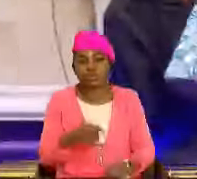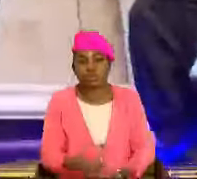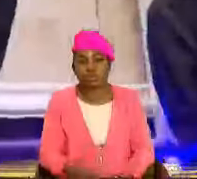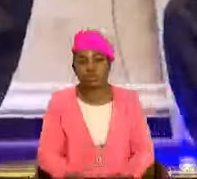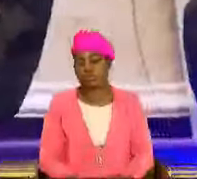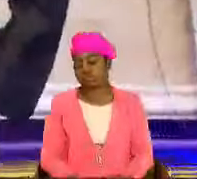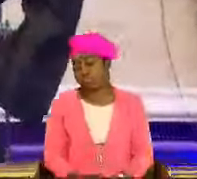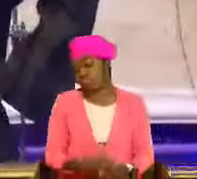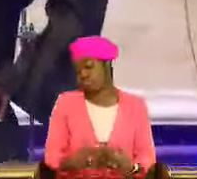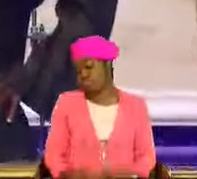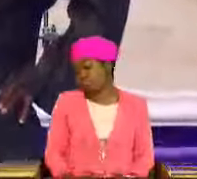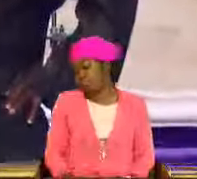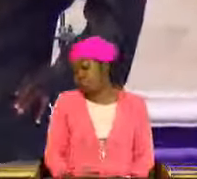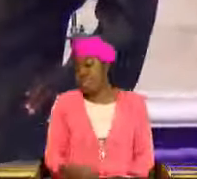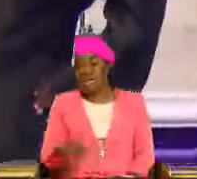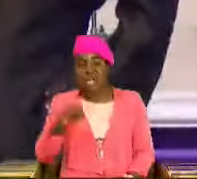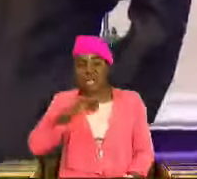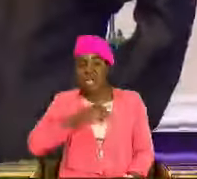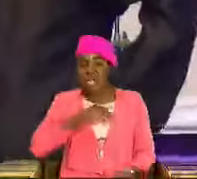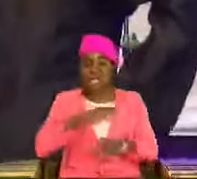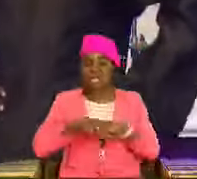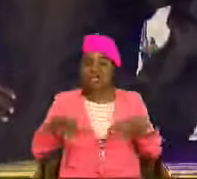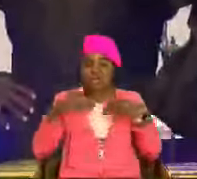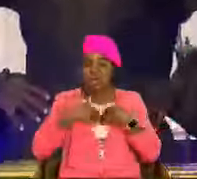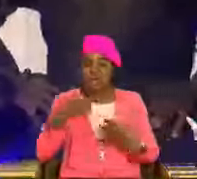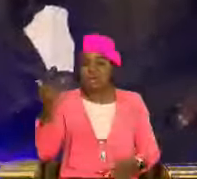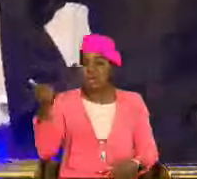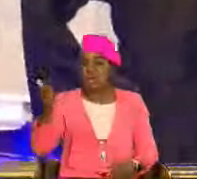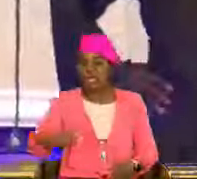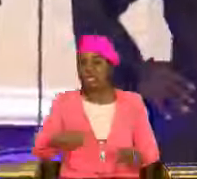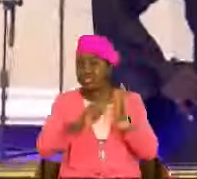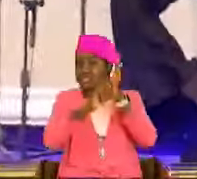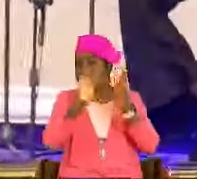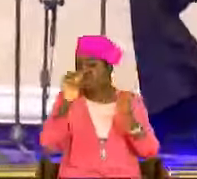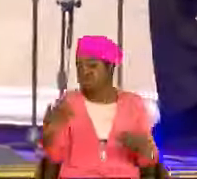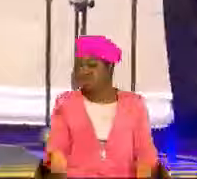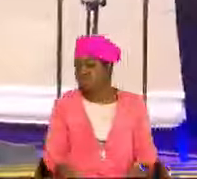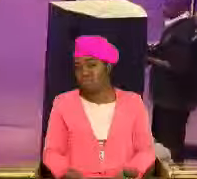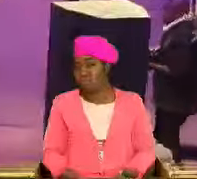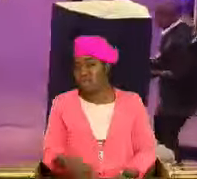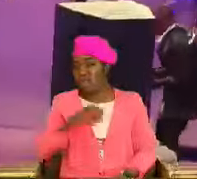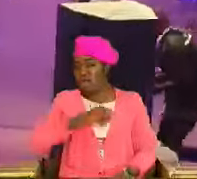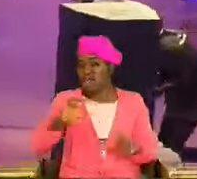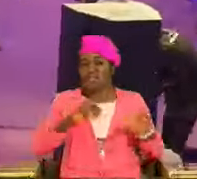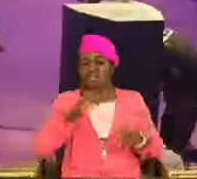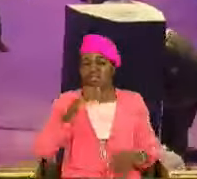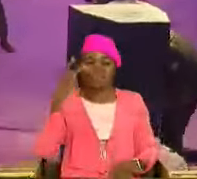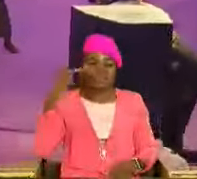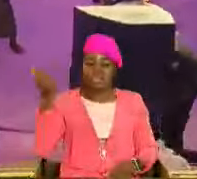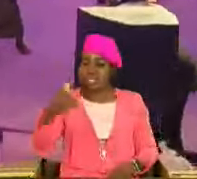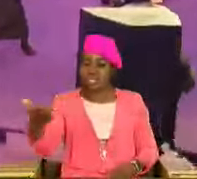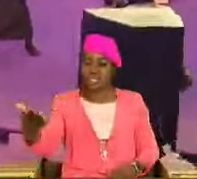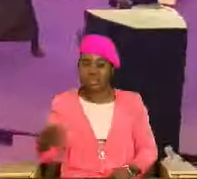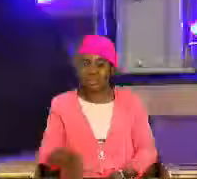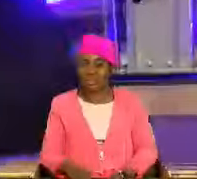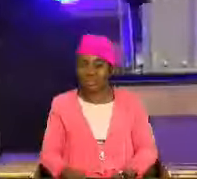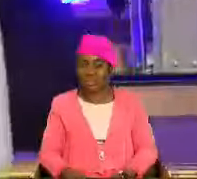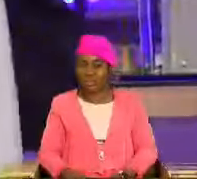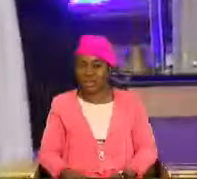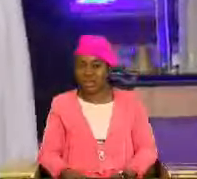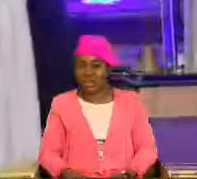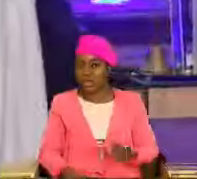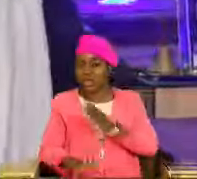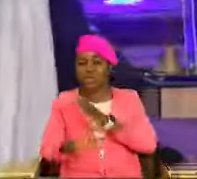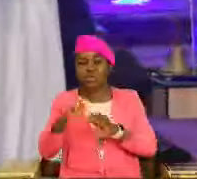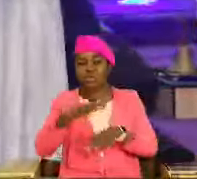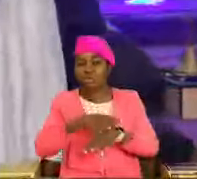anything oh I didn't see anything at all don't lose oh God is faithful he can do